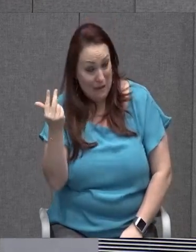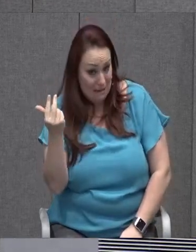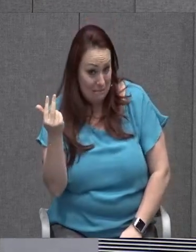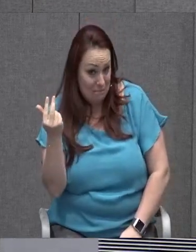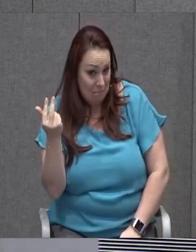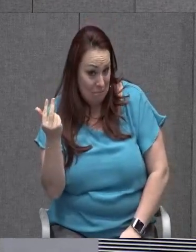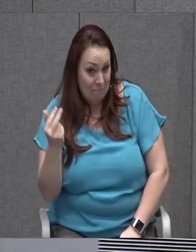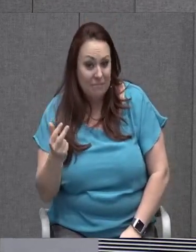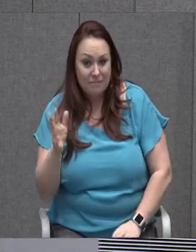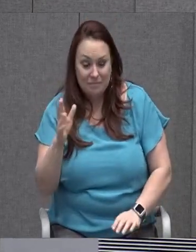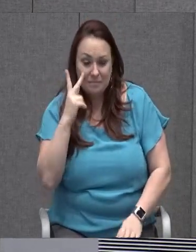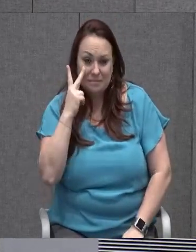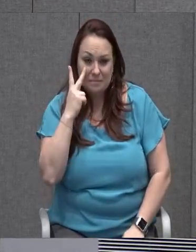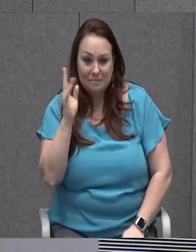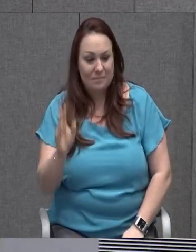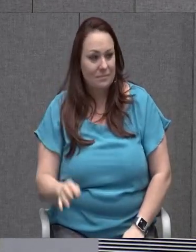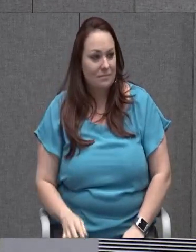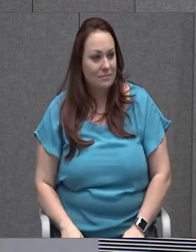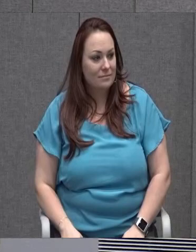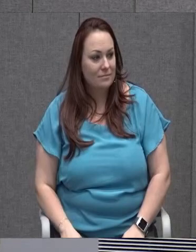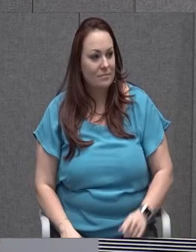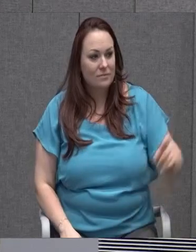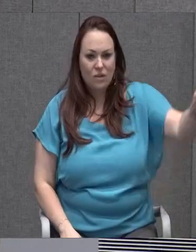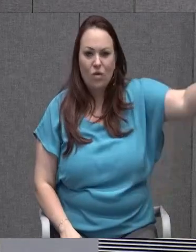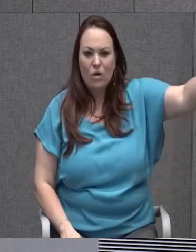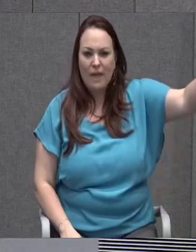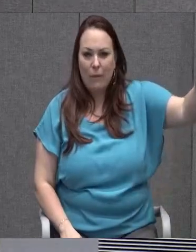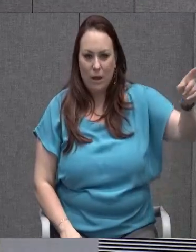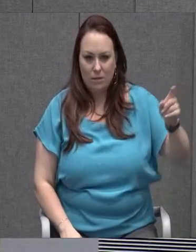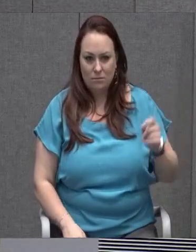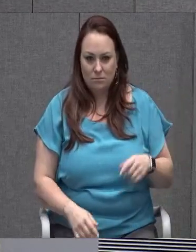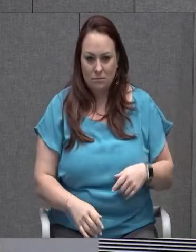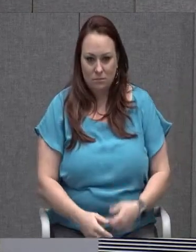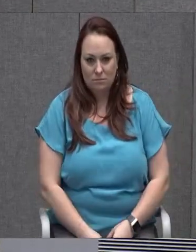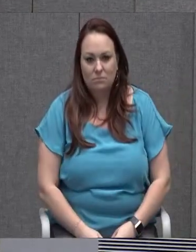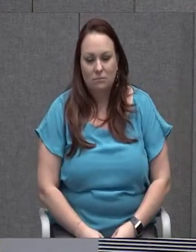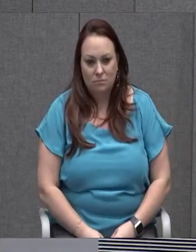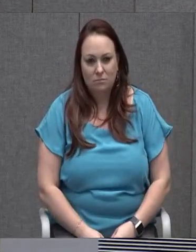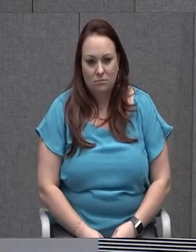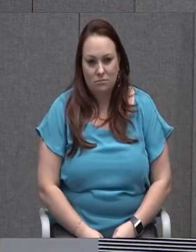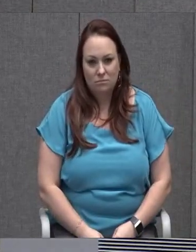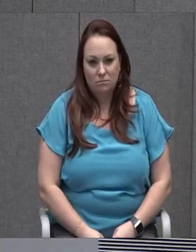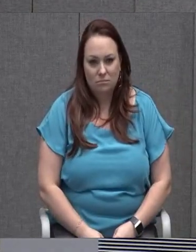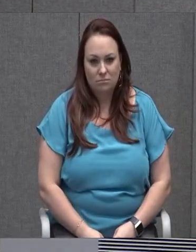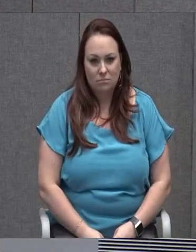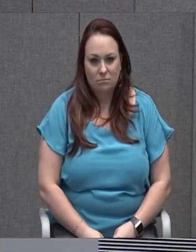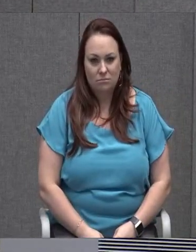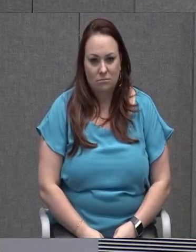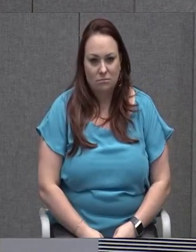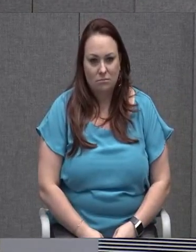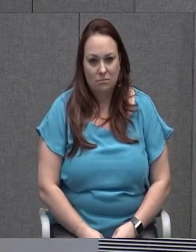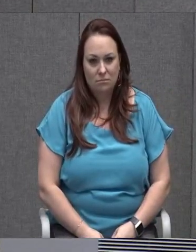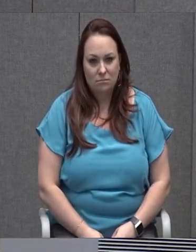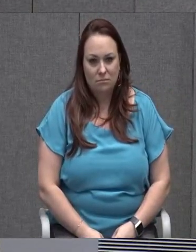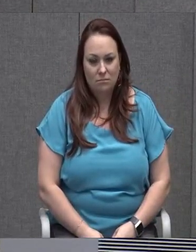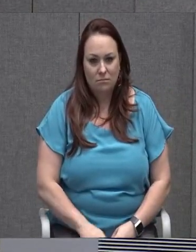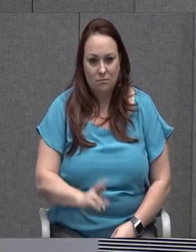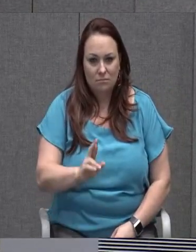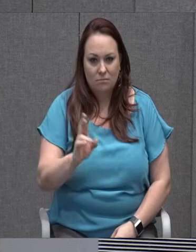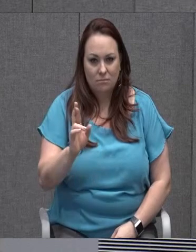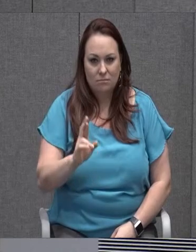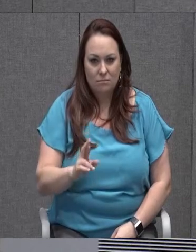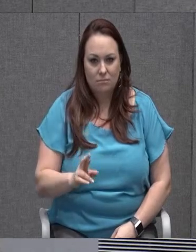Okay. Okay, let's give it a go. Start over here on Okay. that side. Here we All go. right. Drum